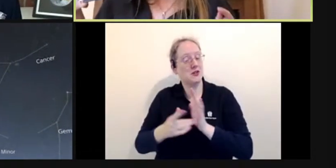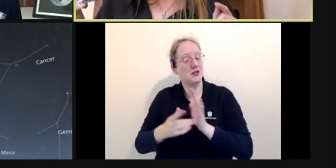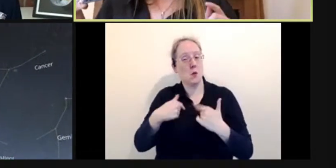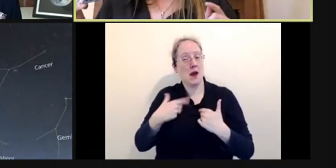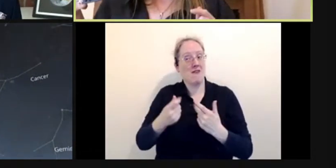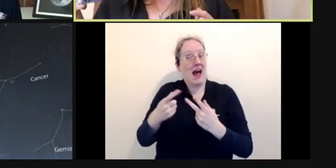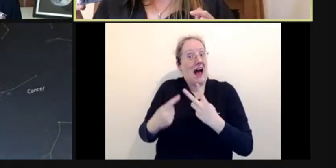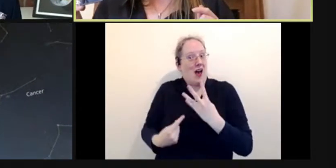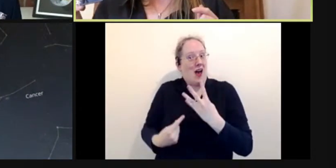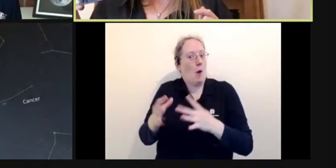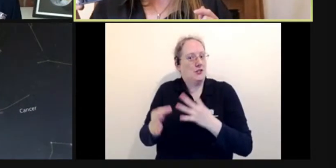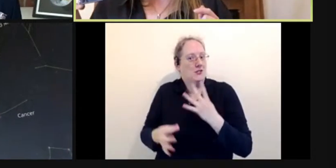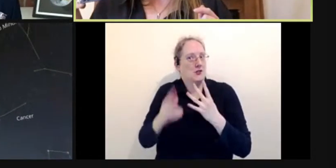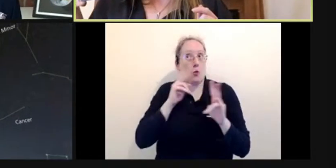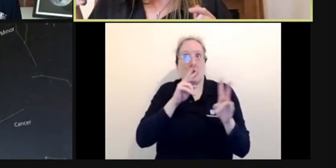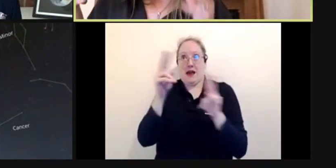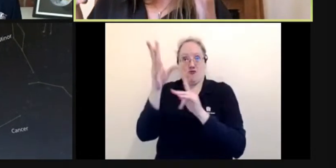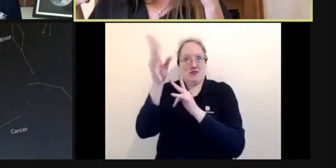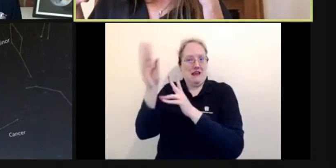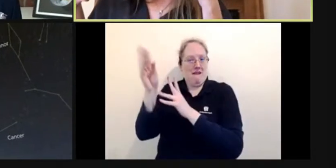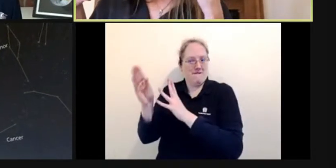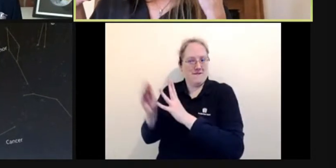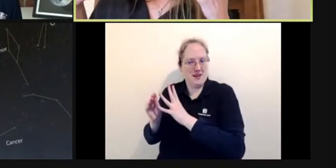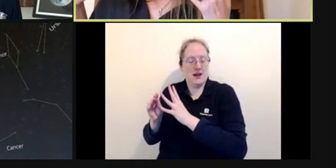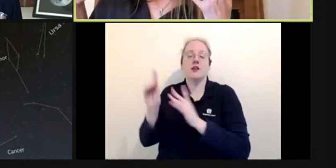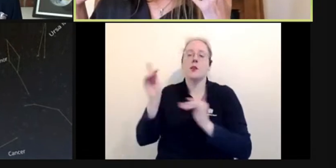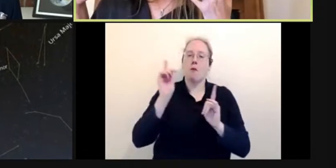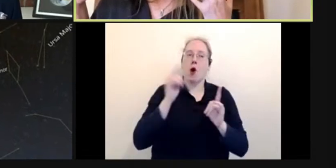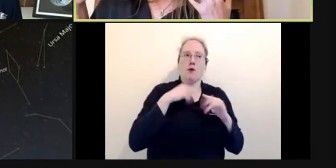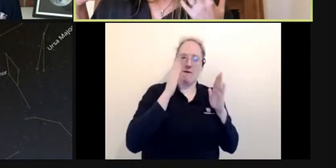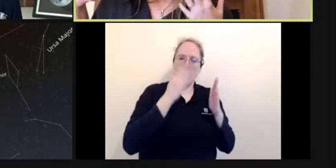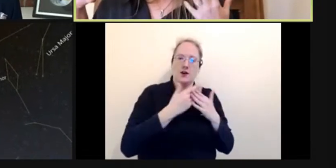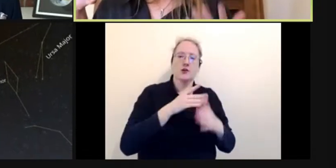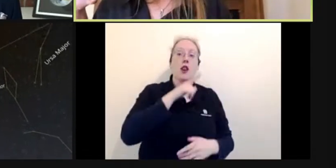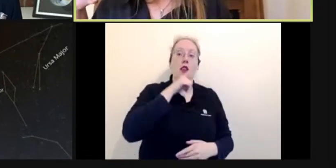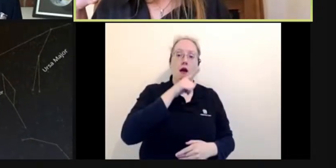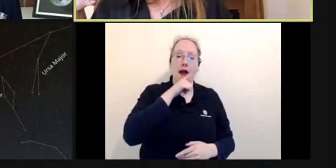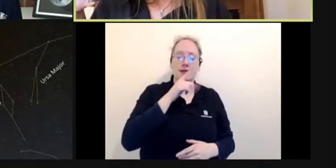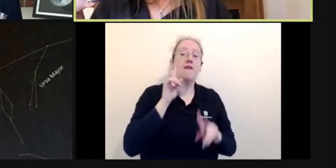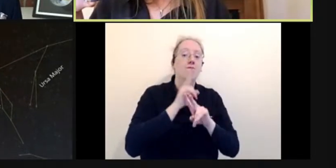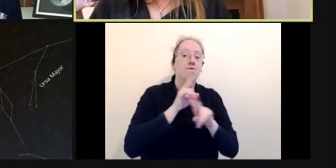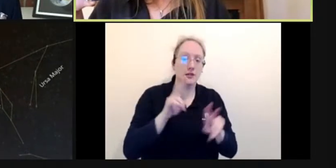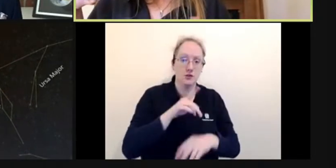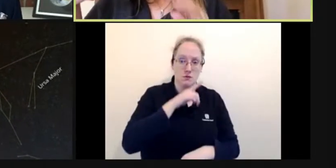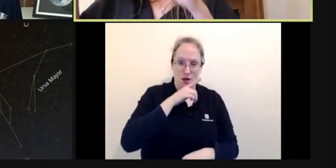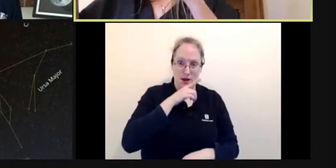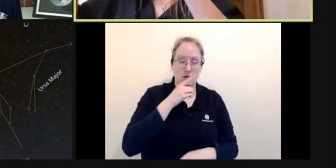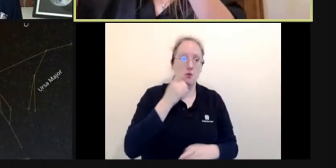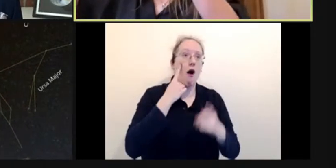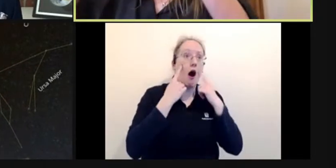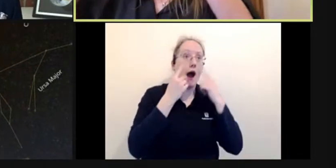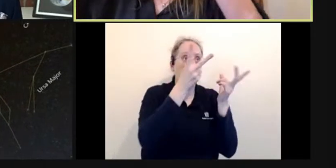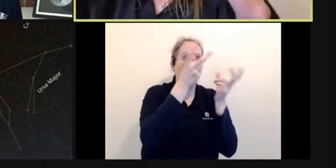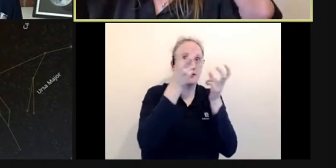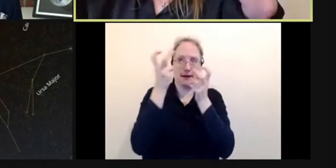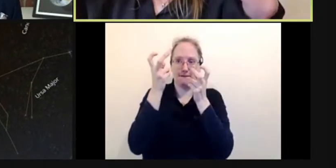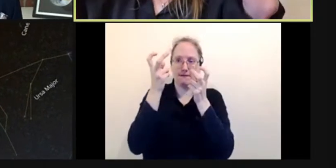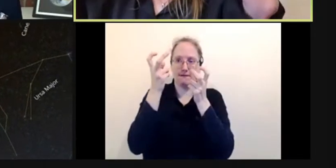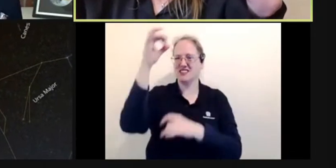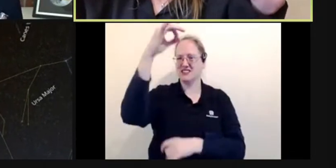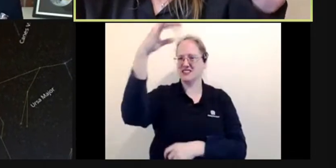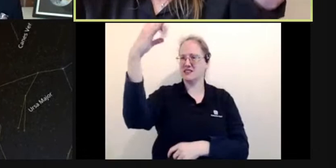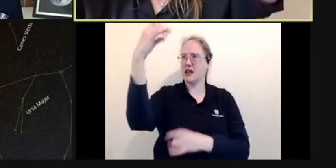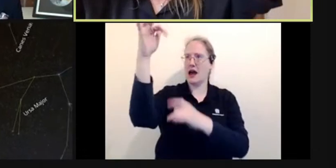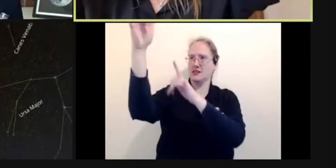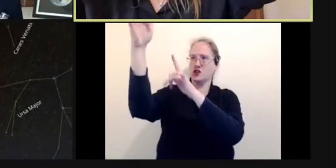looking around in optical light. And so this is the light we see with our eyes. This is the light emitted by stars. And so we're going to go